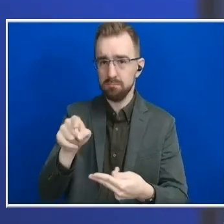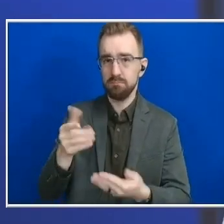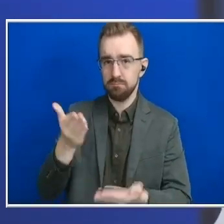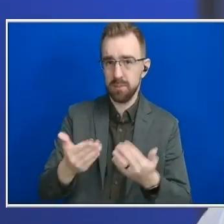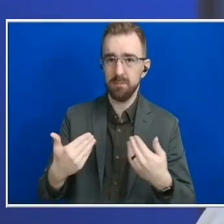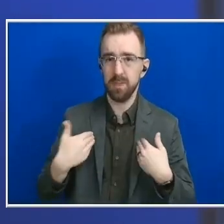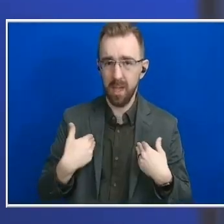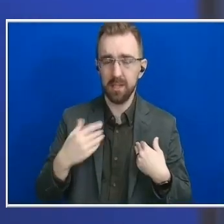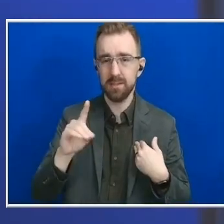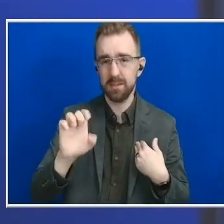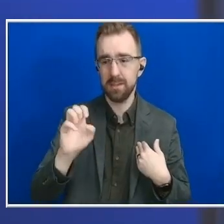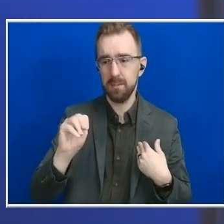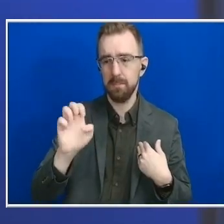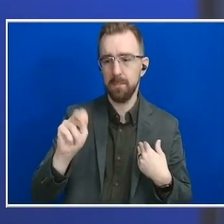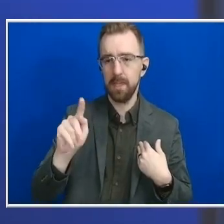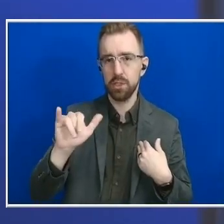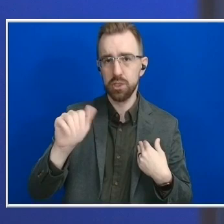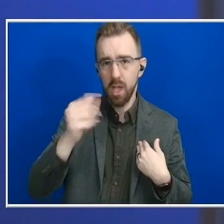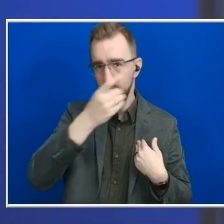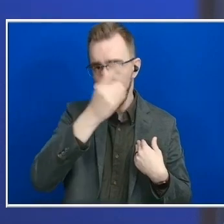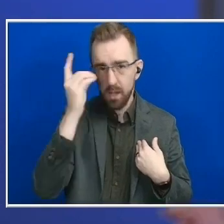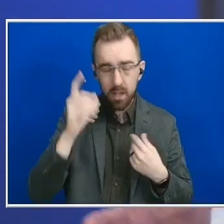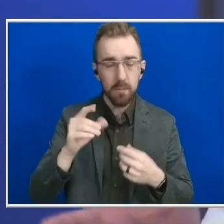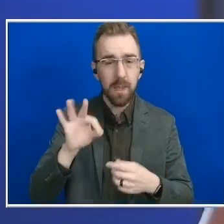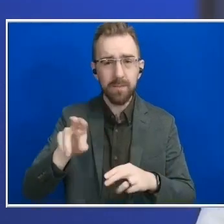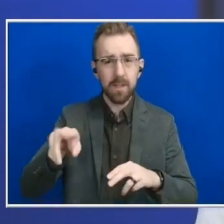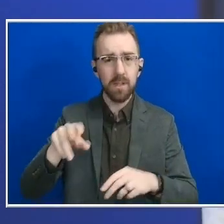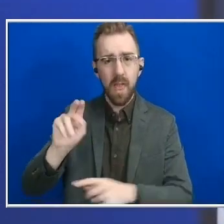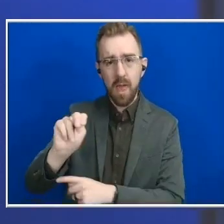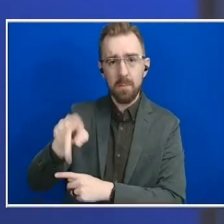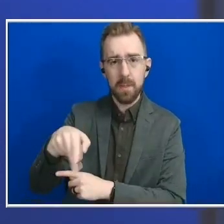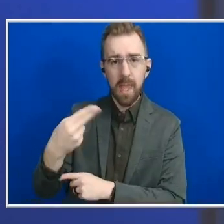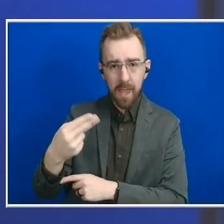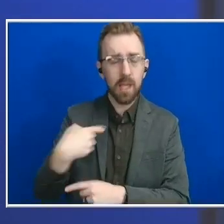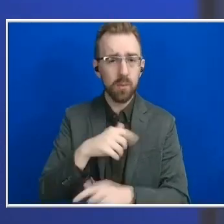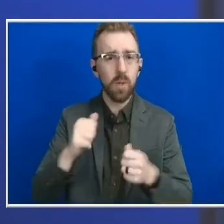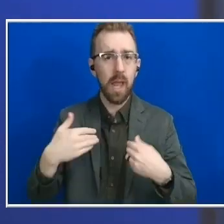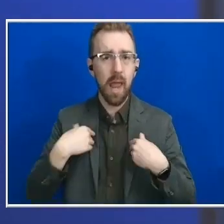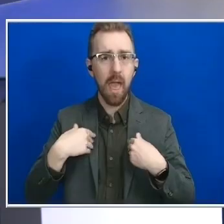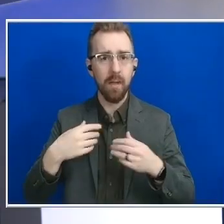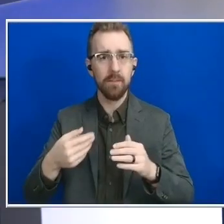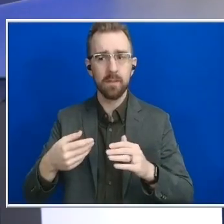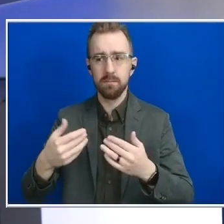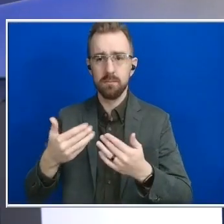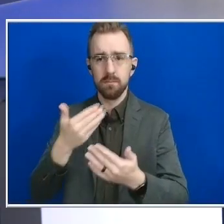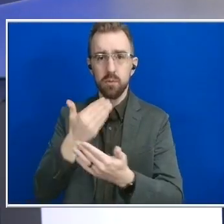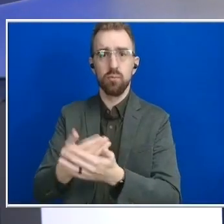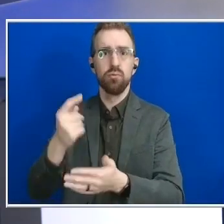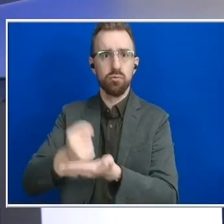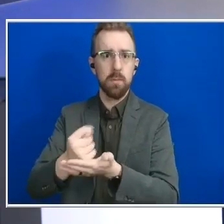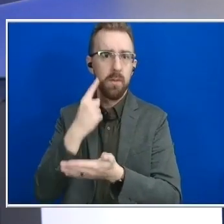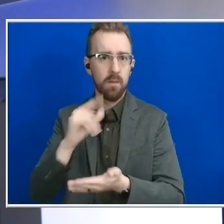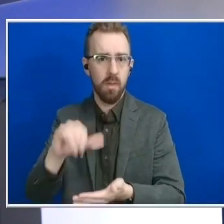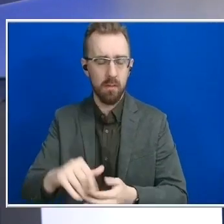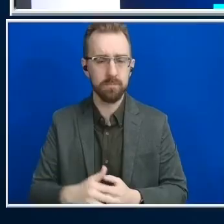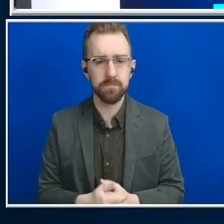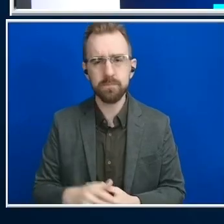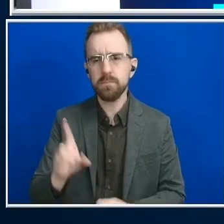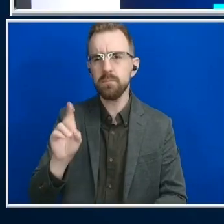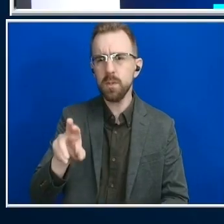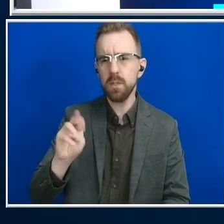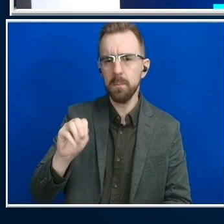dementia. But if it's normal pressure hydrocephalus, we can have a very meaningful treatment. Dr. Matuk, do we have a good idea of